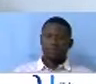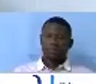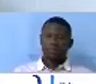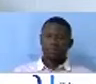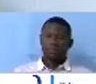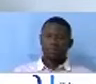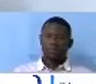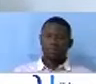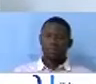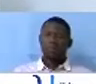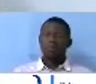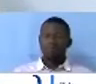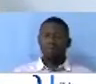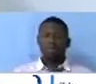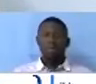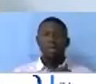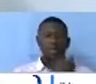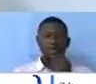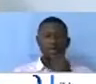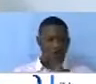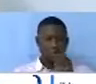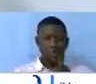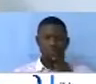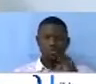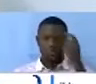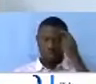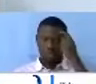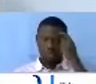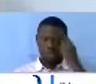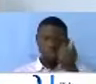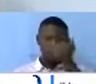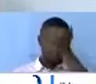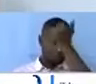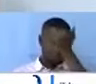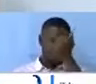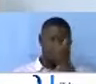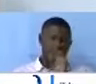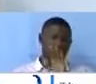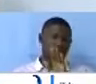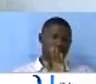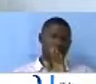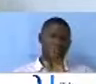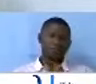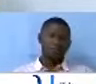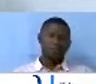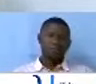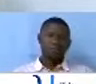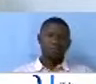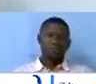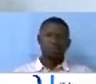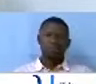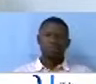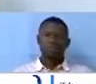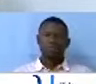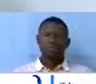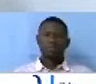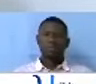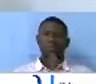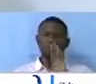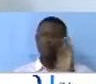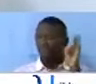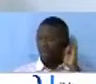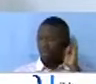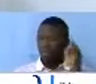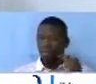I may ask a question and you think it is foolish or stupid. Let me just hear me out. Let me give you an answer. No, hear me out first.